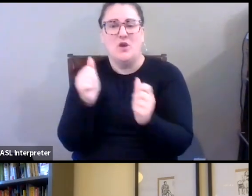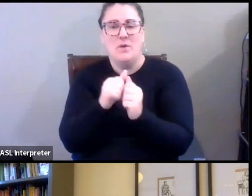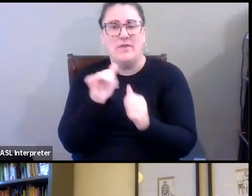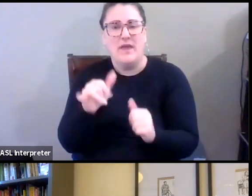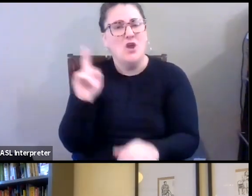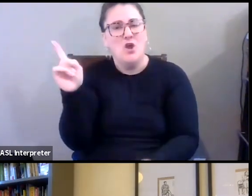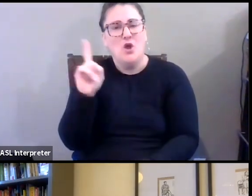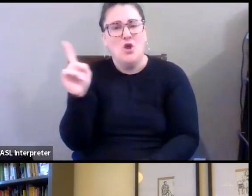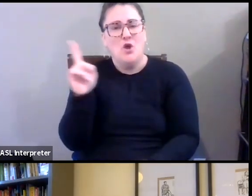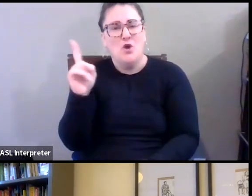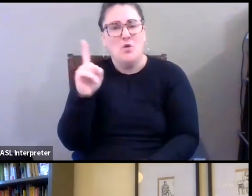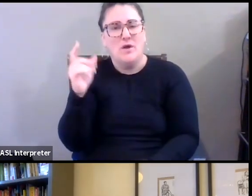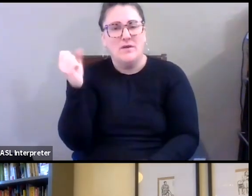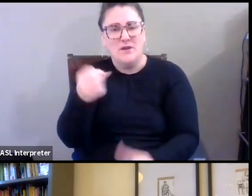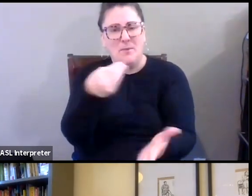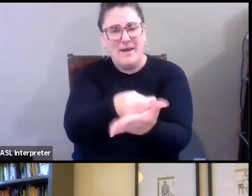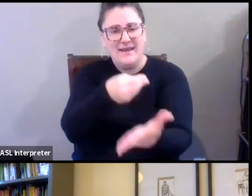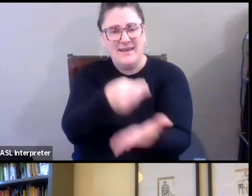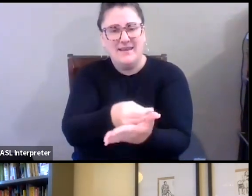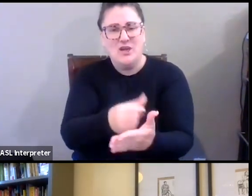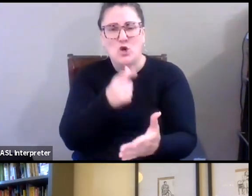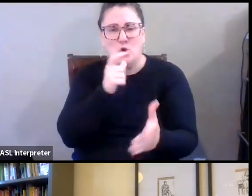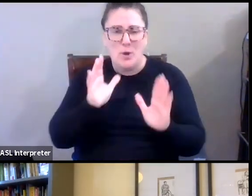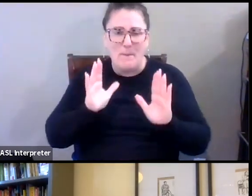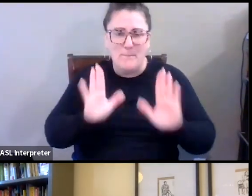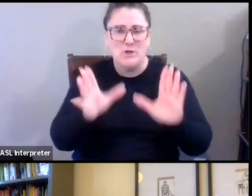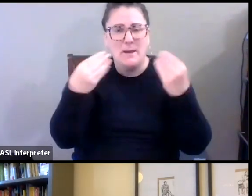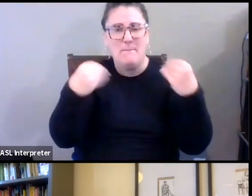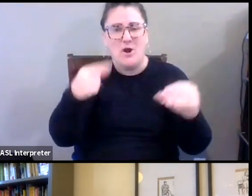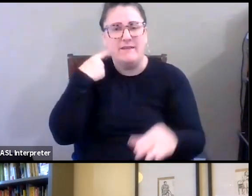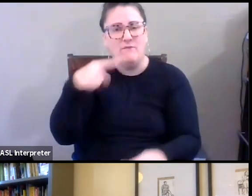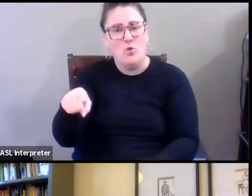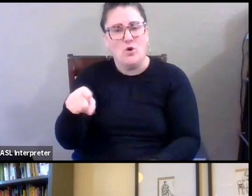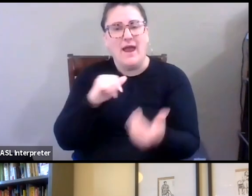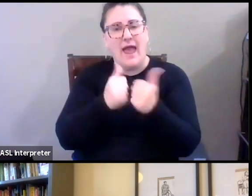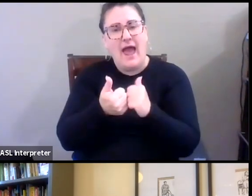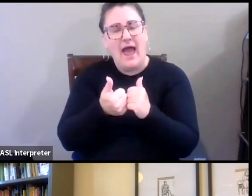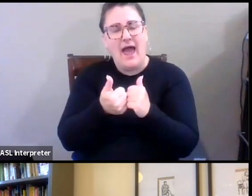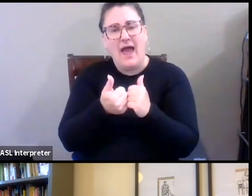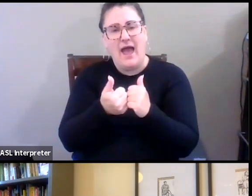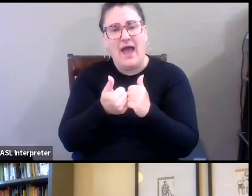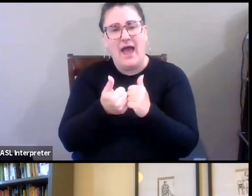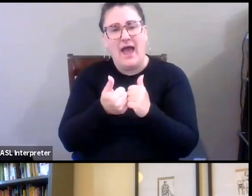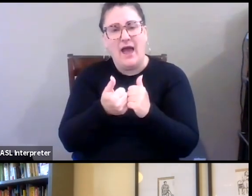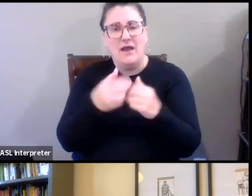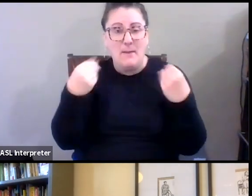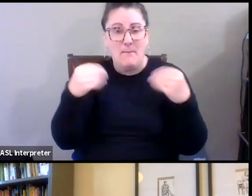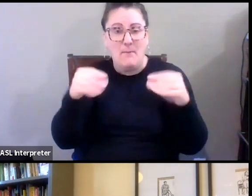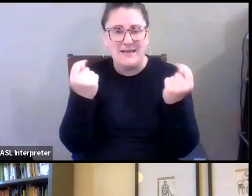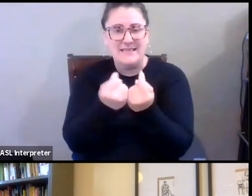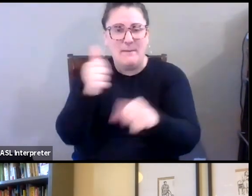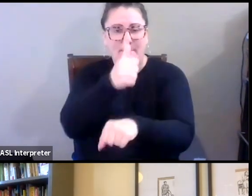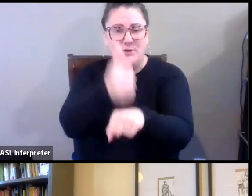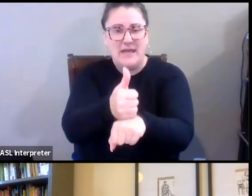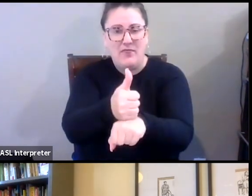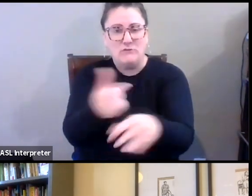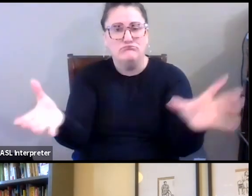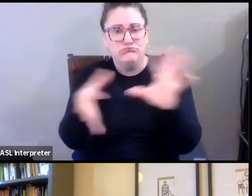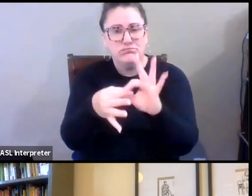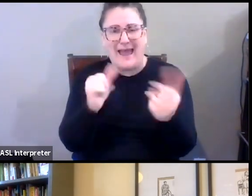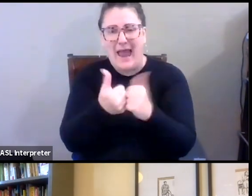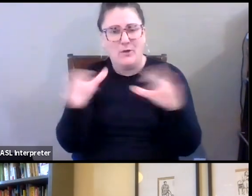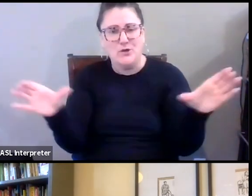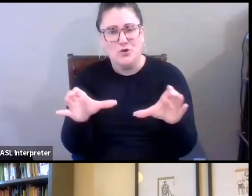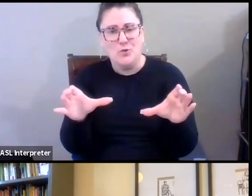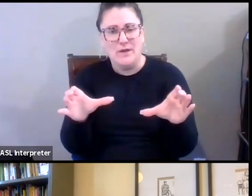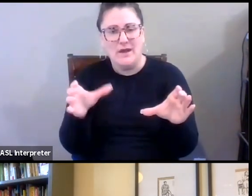are you putting your publicity dollars? Who are you pushing mm-hmm. your marketing toward? How are you, like, how does that marketing team put together? Do you know what I mean? Like, how are you doing